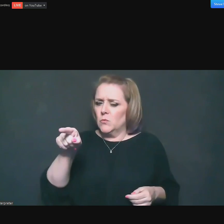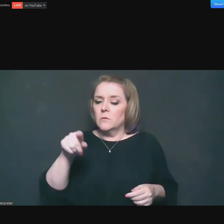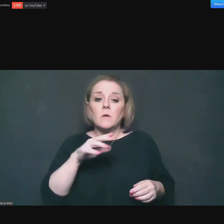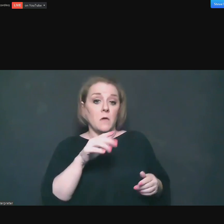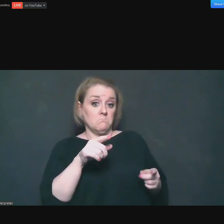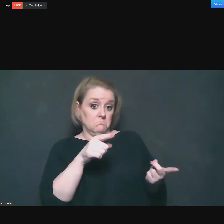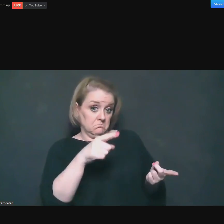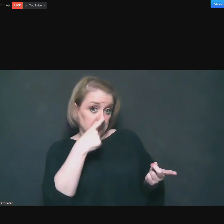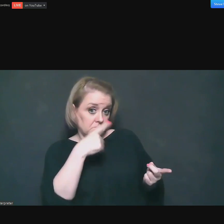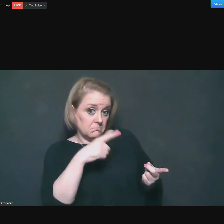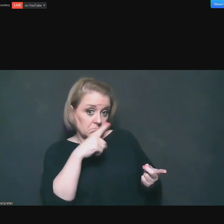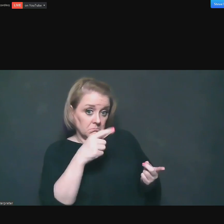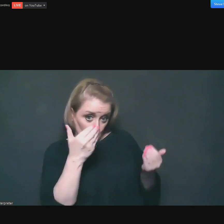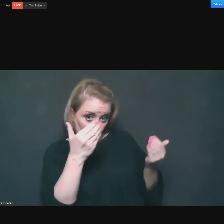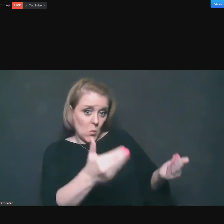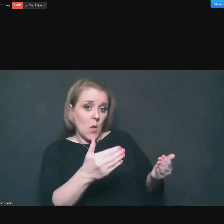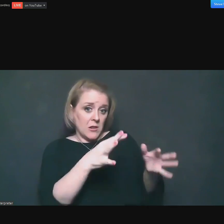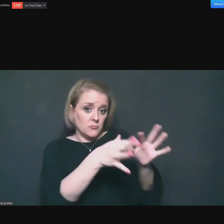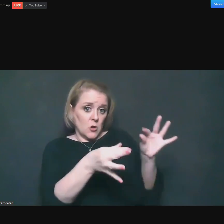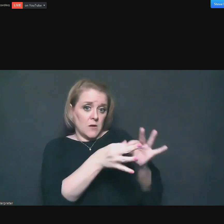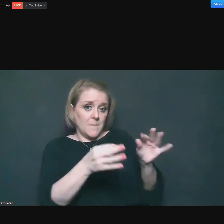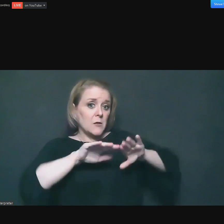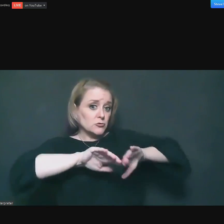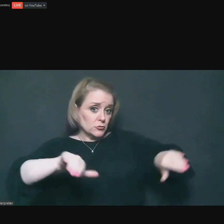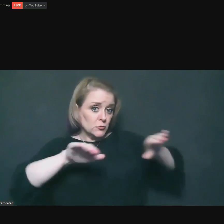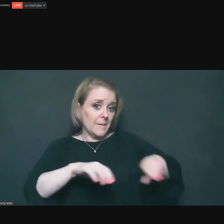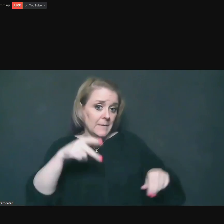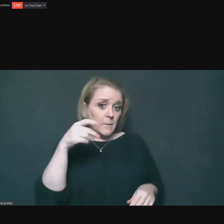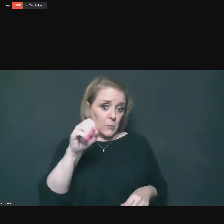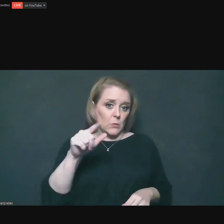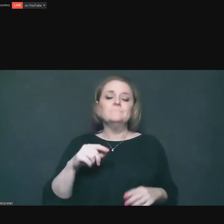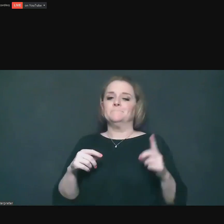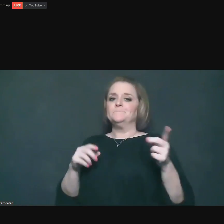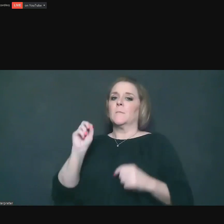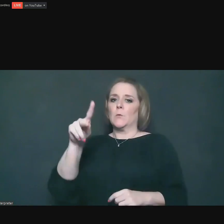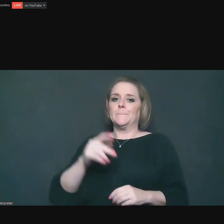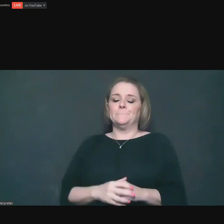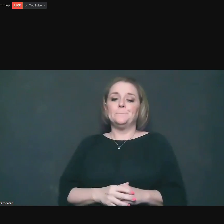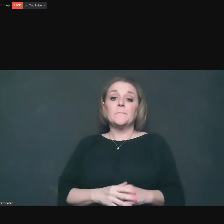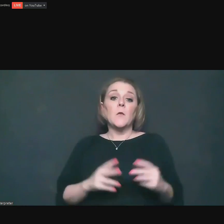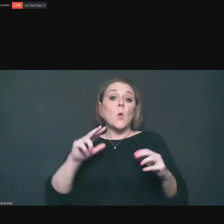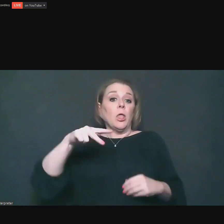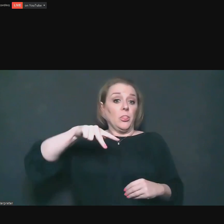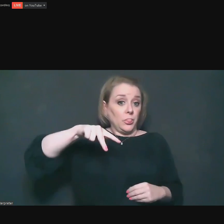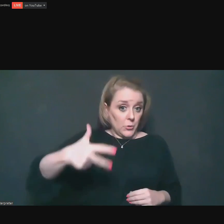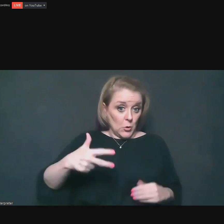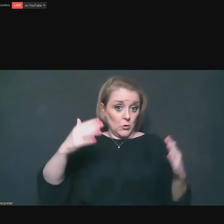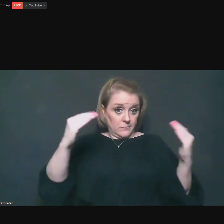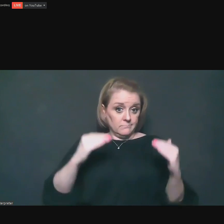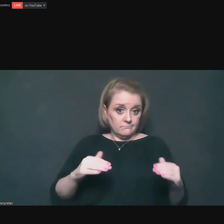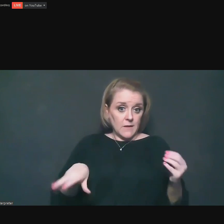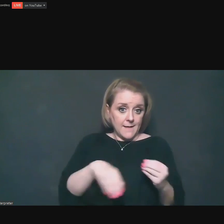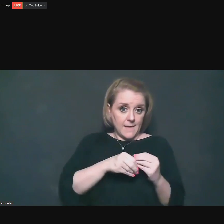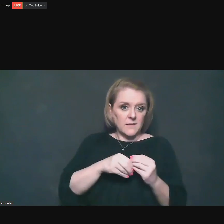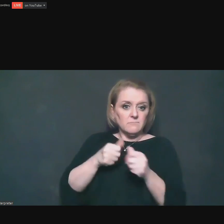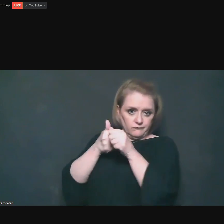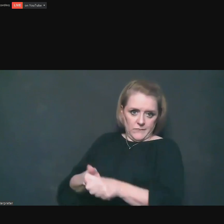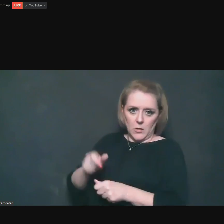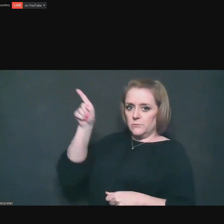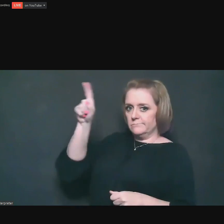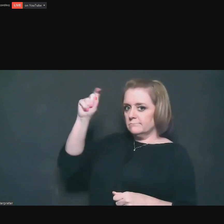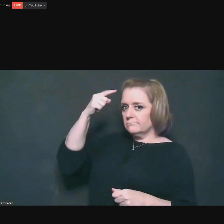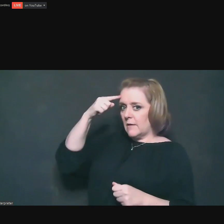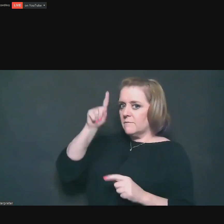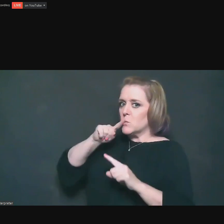if you go ahead and mention that, Dave, I'd appreciate it. So the third thing that we'll see added, and this is per the governor's order 21, is public